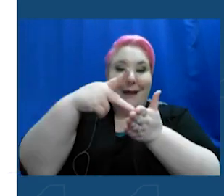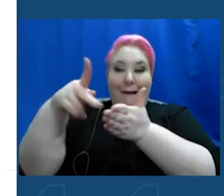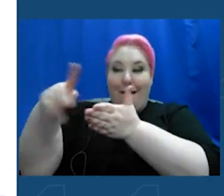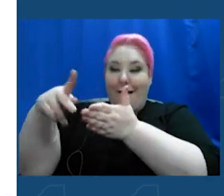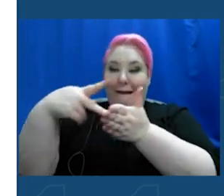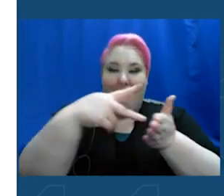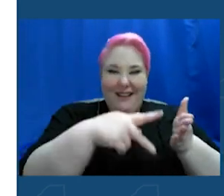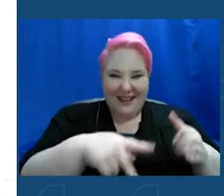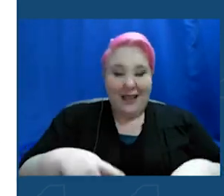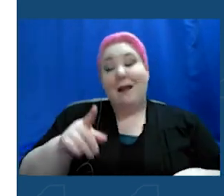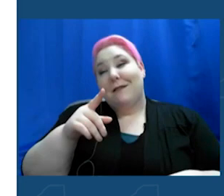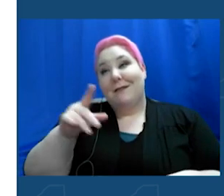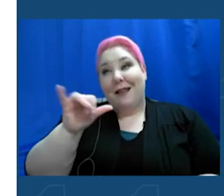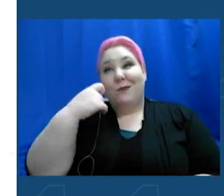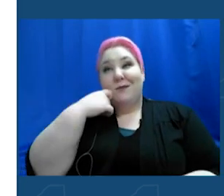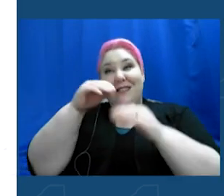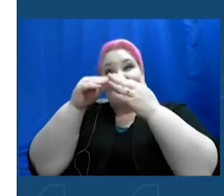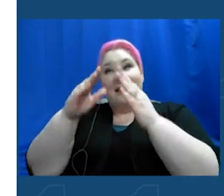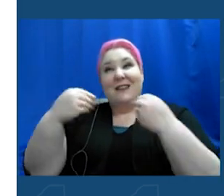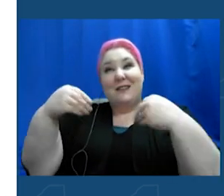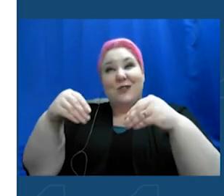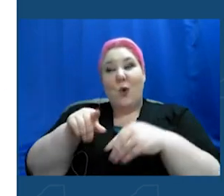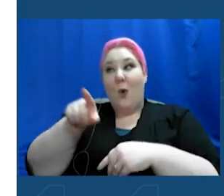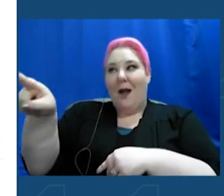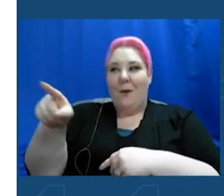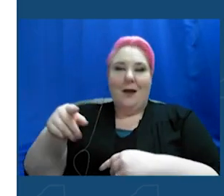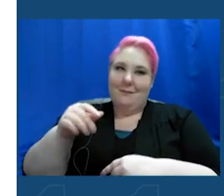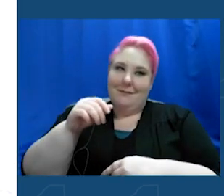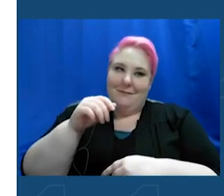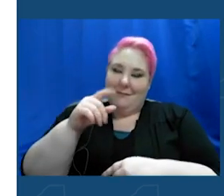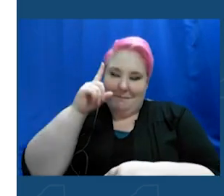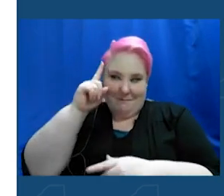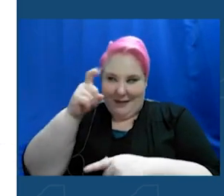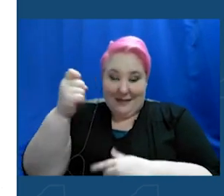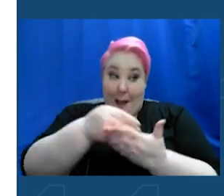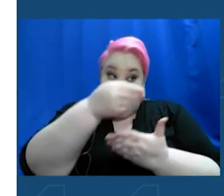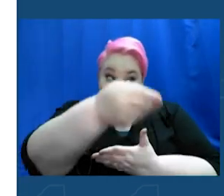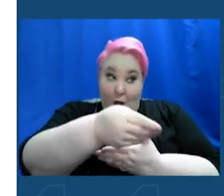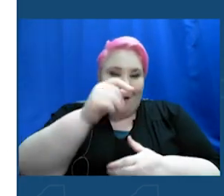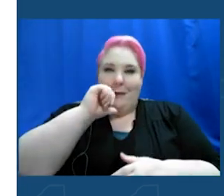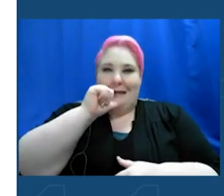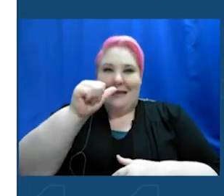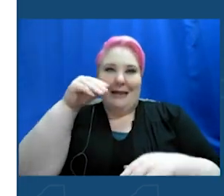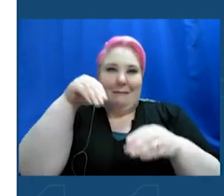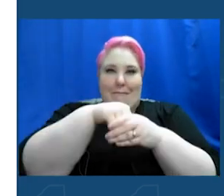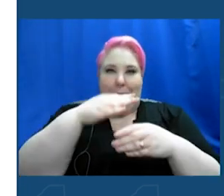over here and picked up something that didn't fit in the car last time. So I'm trying to help the community, right? Somebody's got to do it,